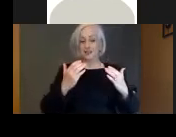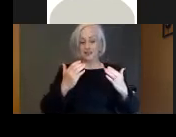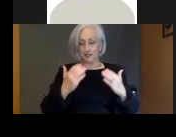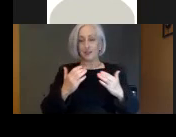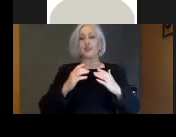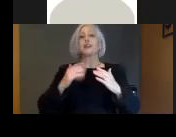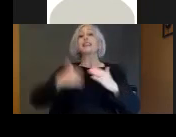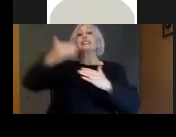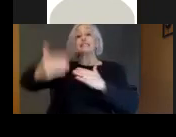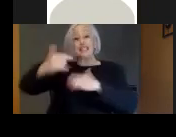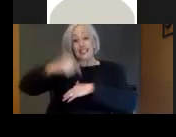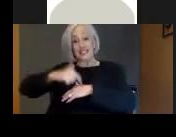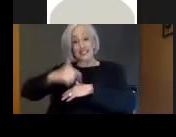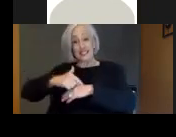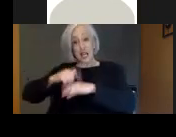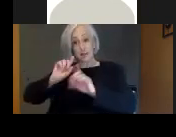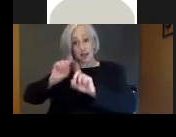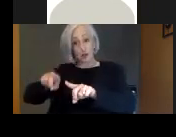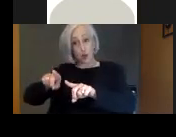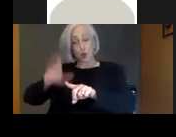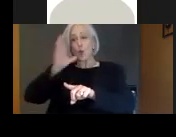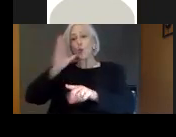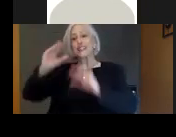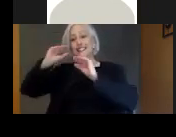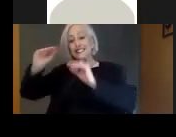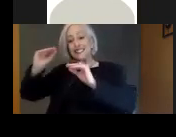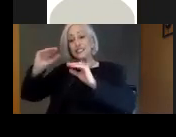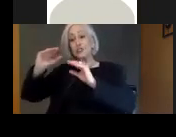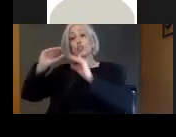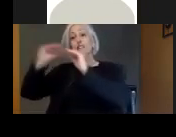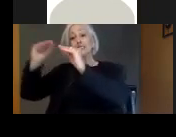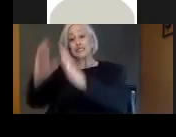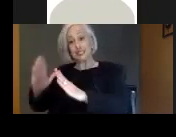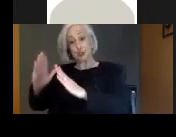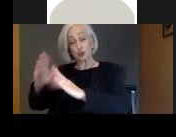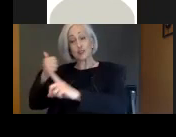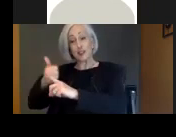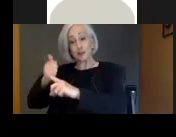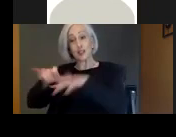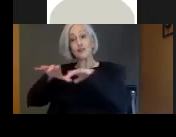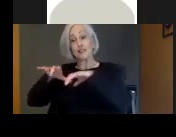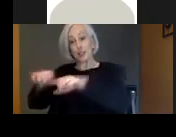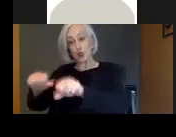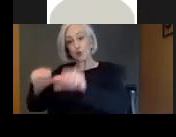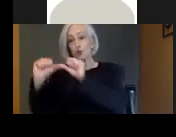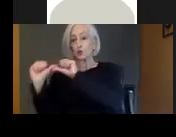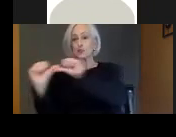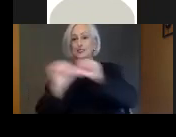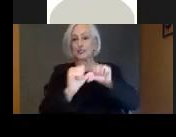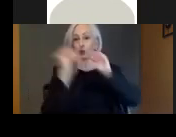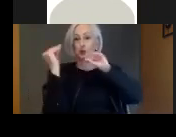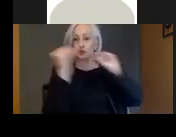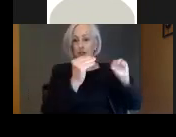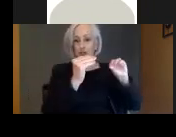the teachers that will then take over and continue the course. And that's one thing